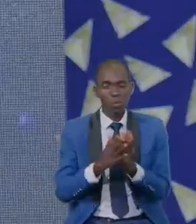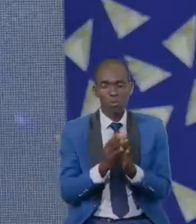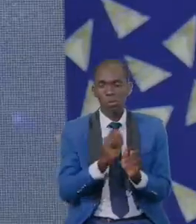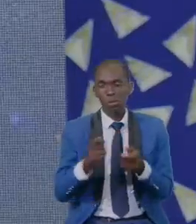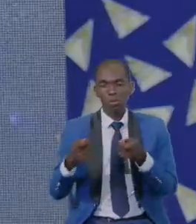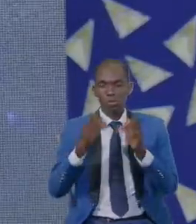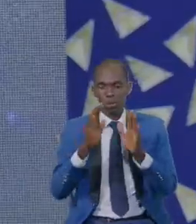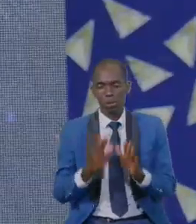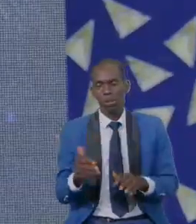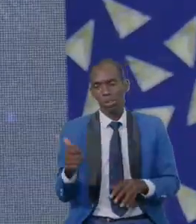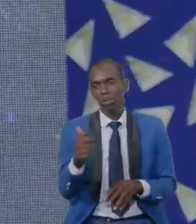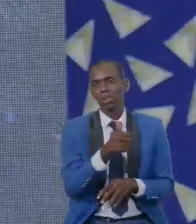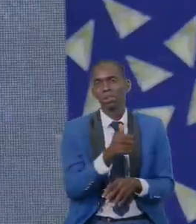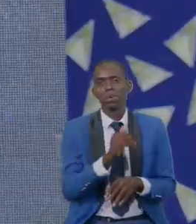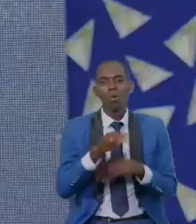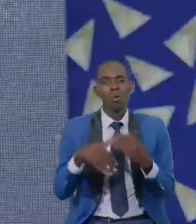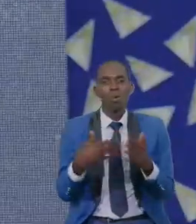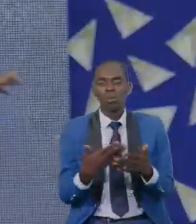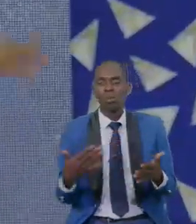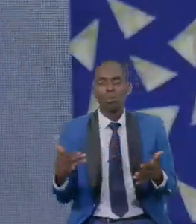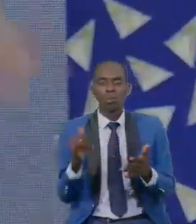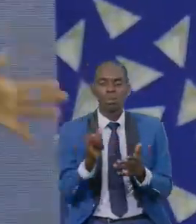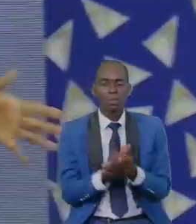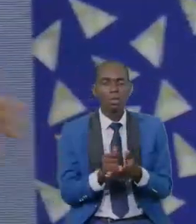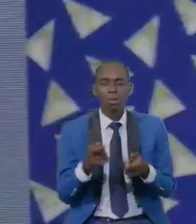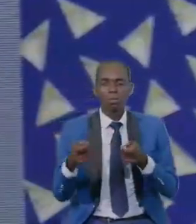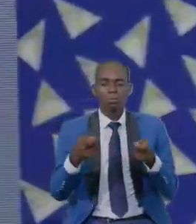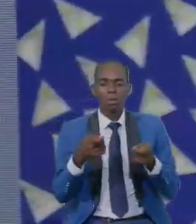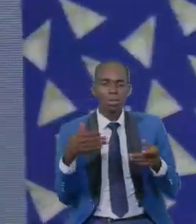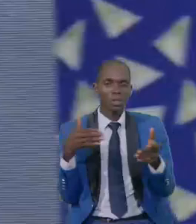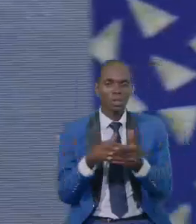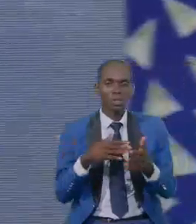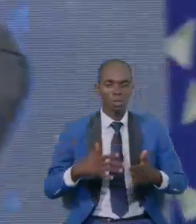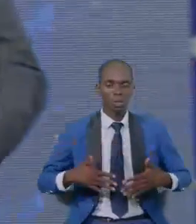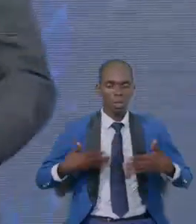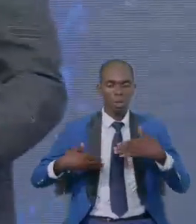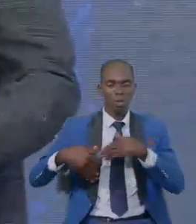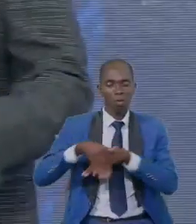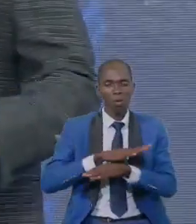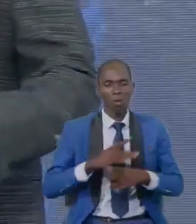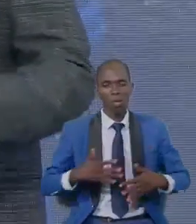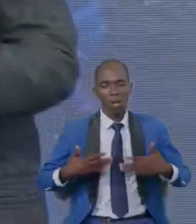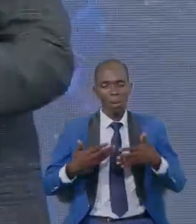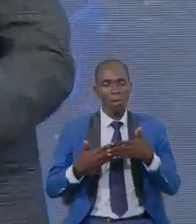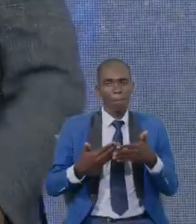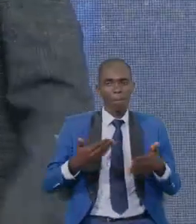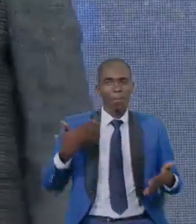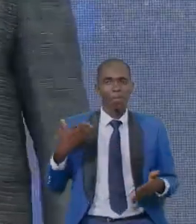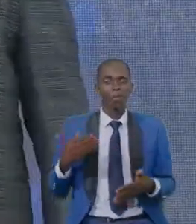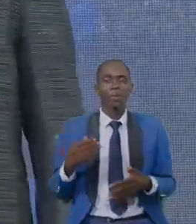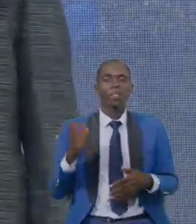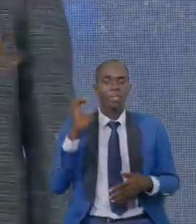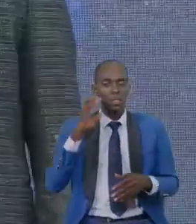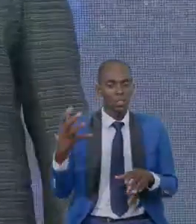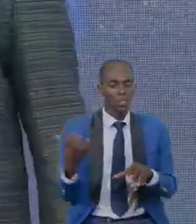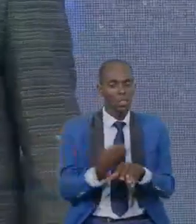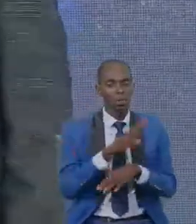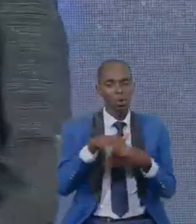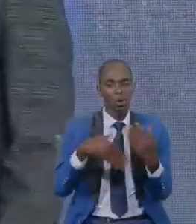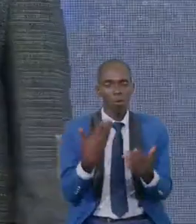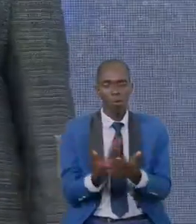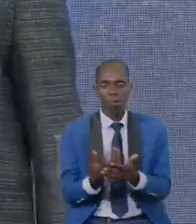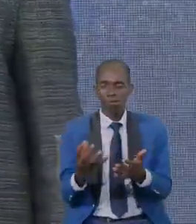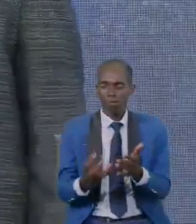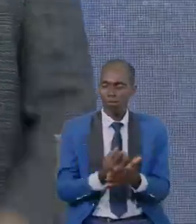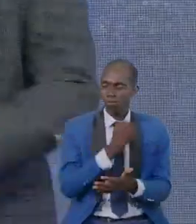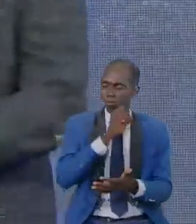the things that ruled against your life, over your life before, he throws them away, and then you rule